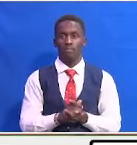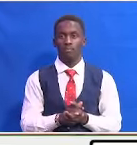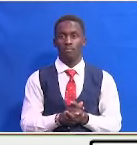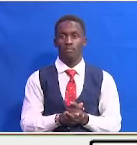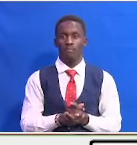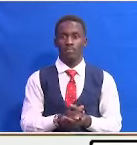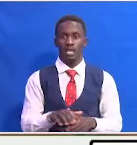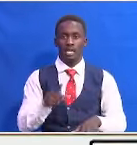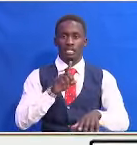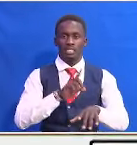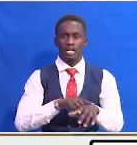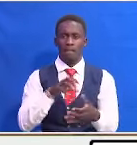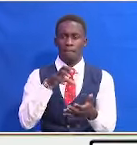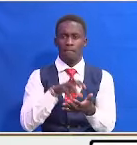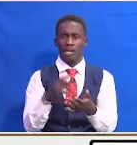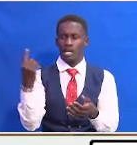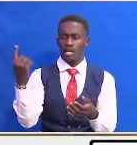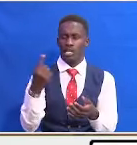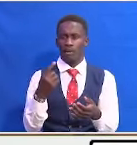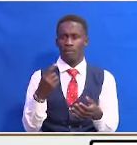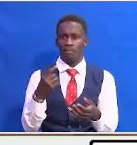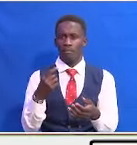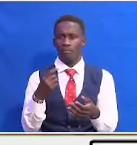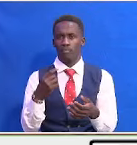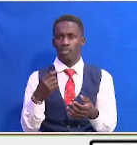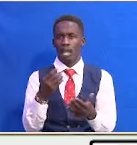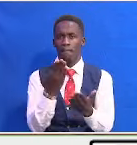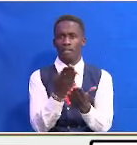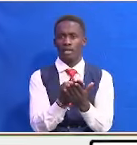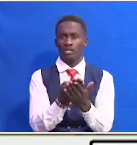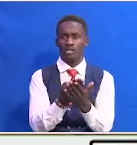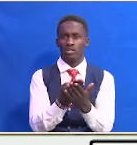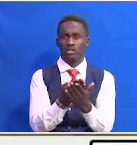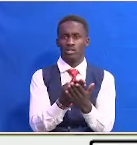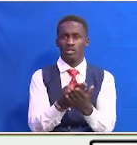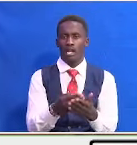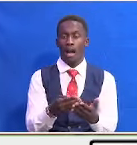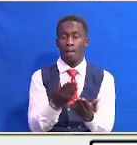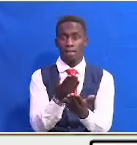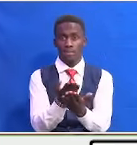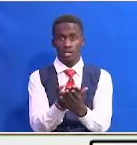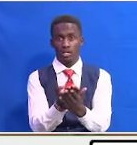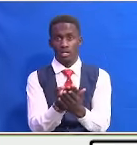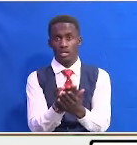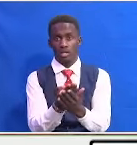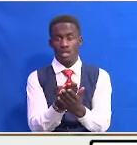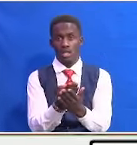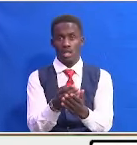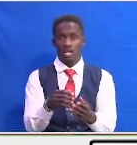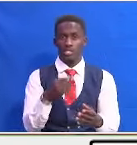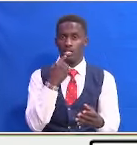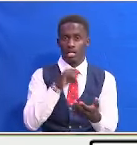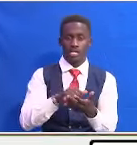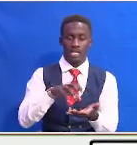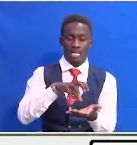rather dramatic turn of events, the prosecution made an application to have the matter withdrawn under Section 87A of the